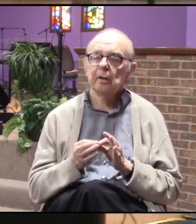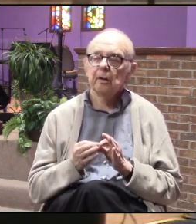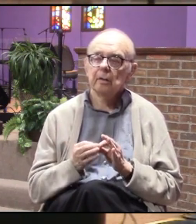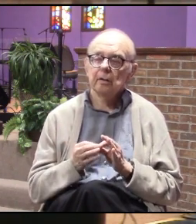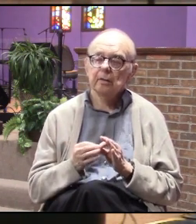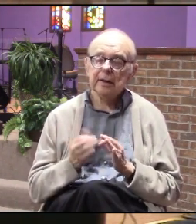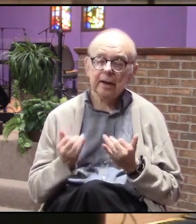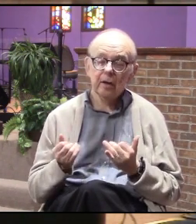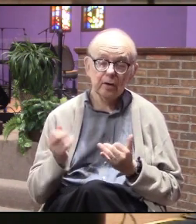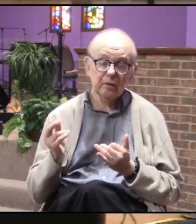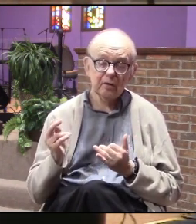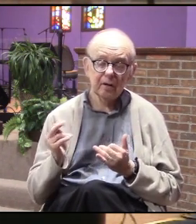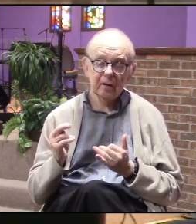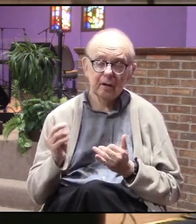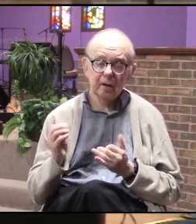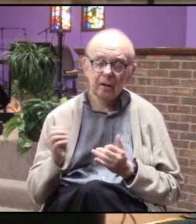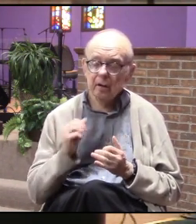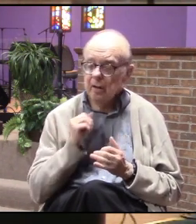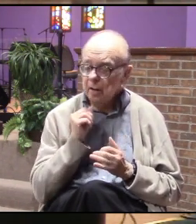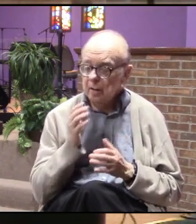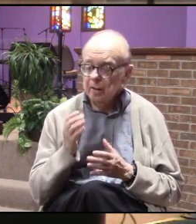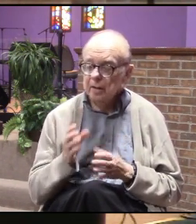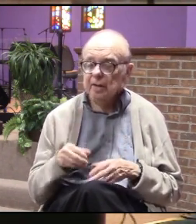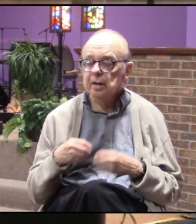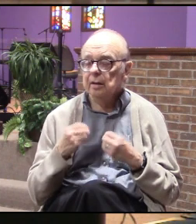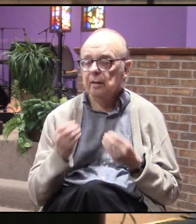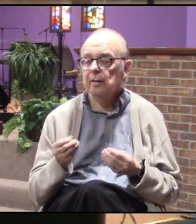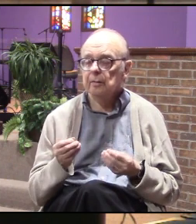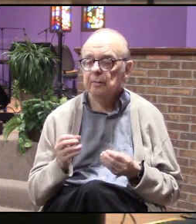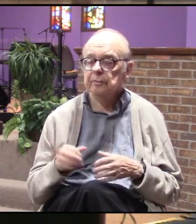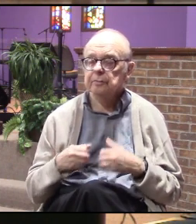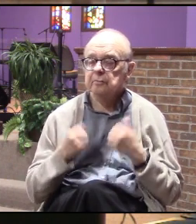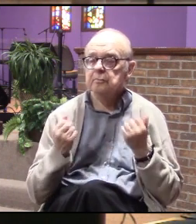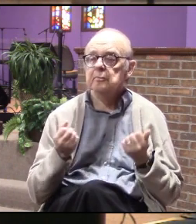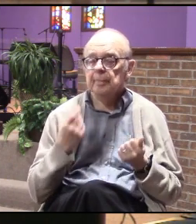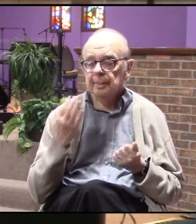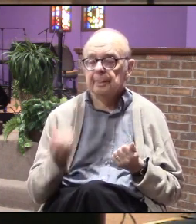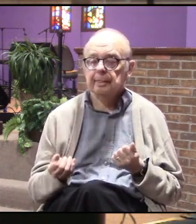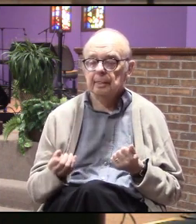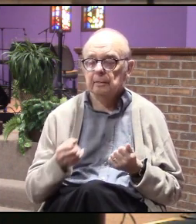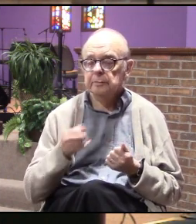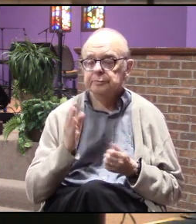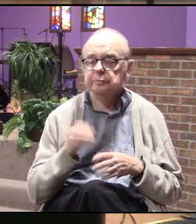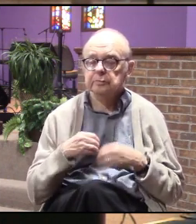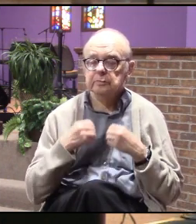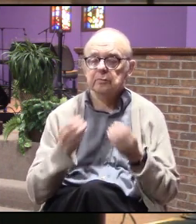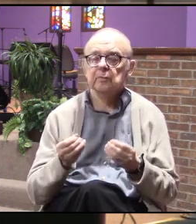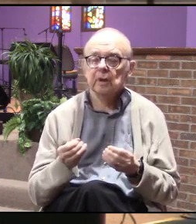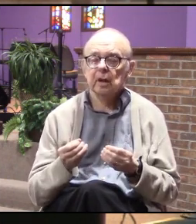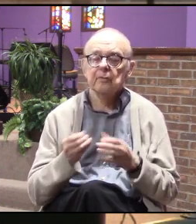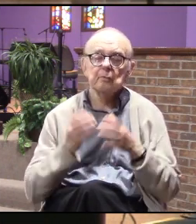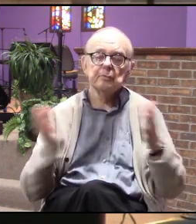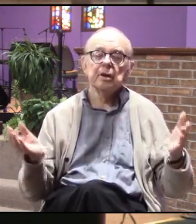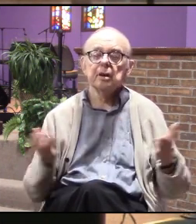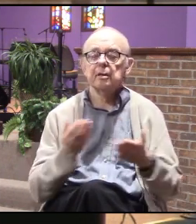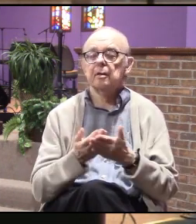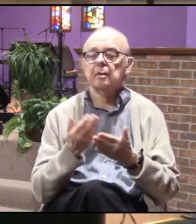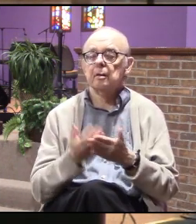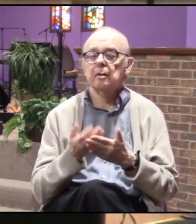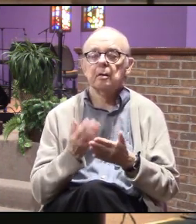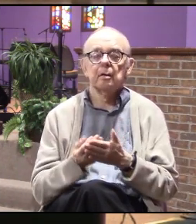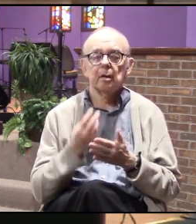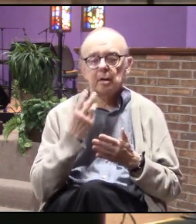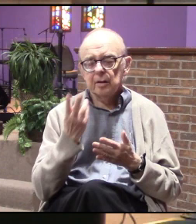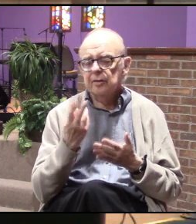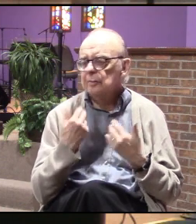Now Noah, he didn't offer up a sacrifice because God gave him a great fortune. I mean,